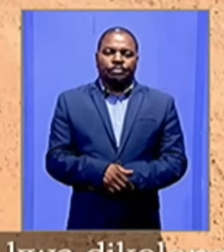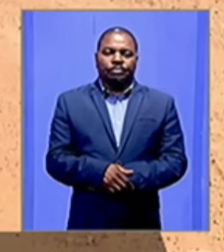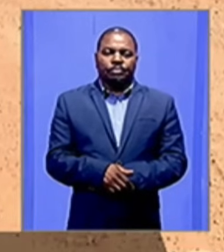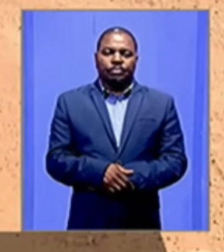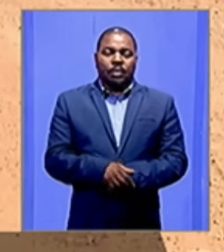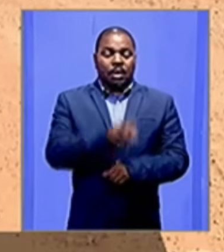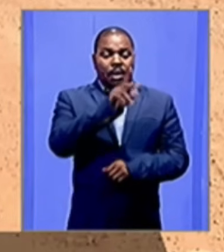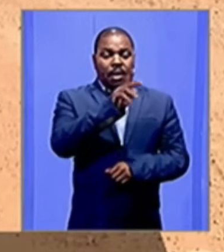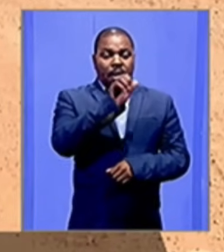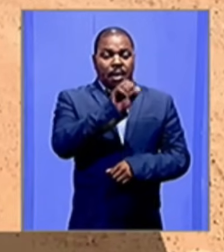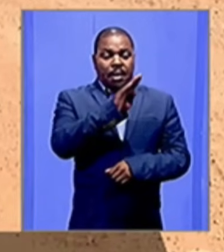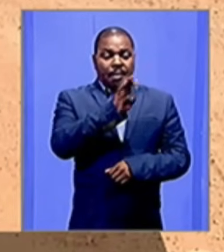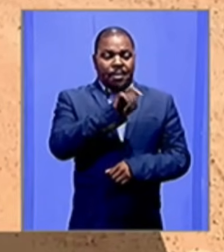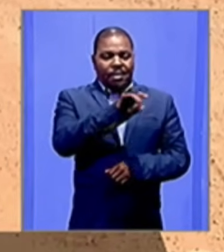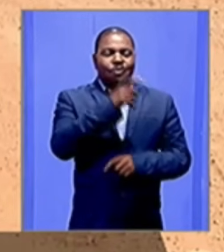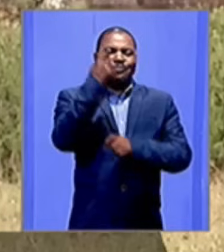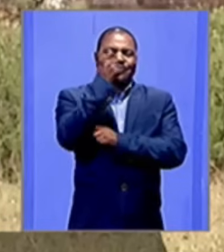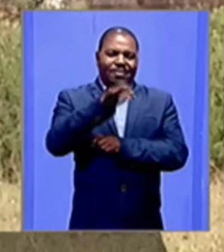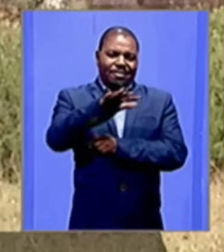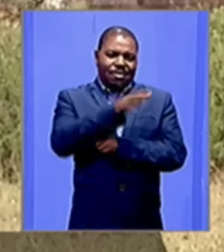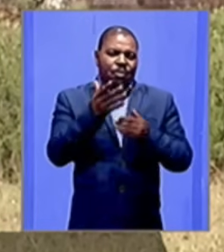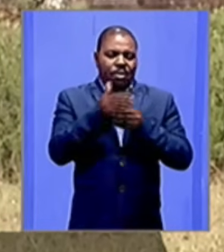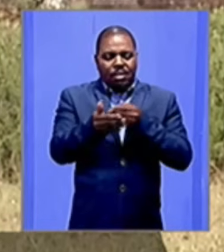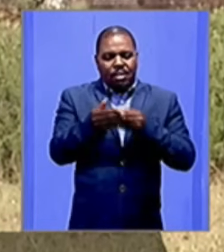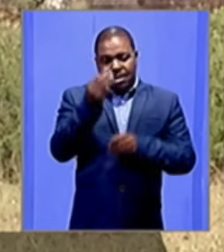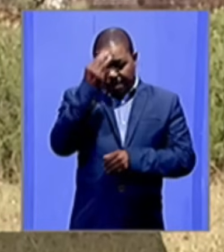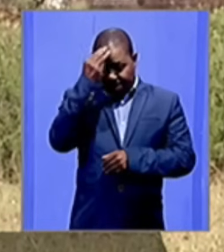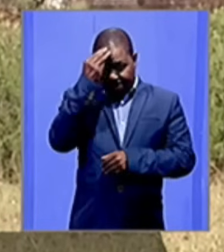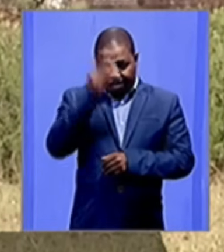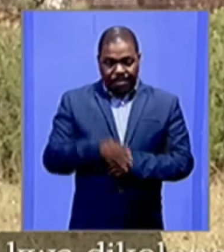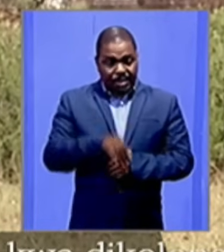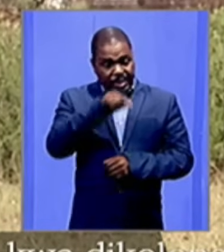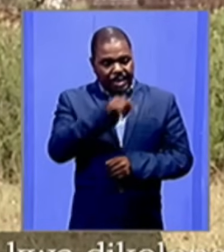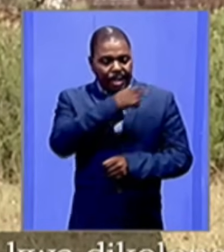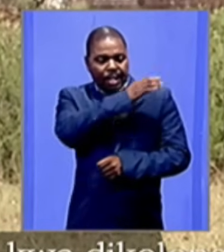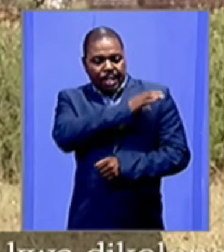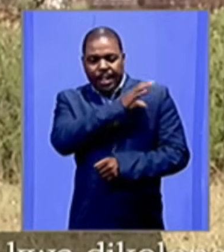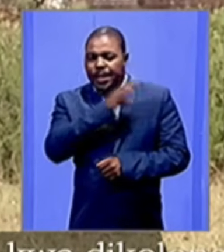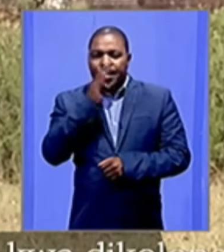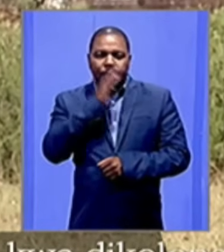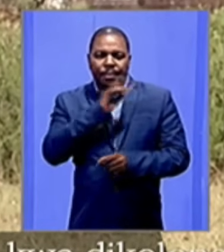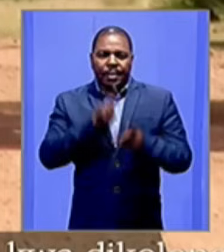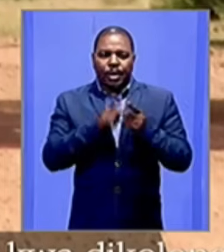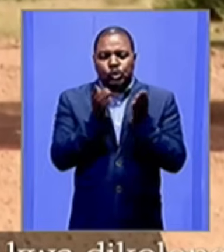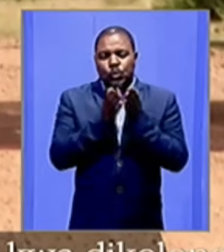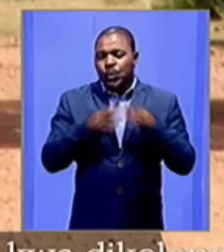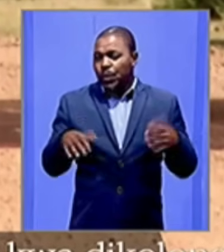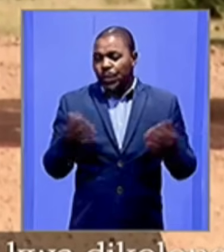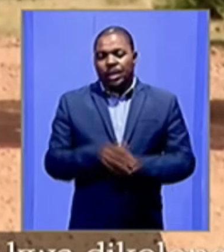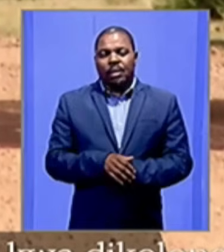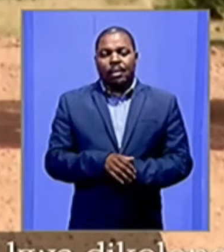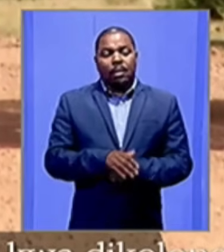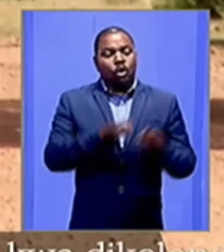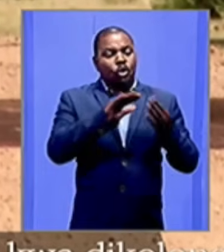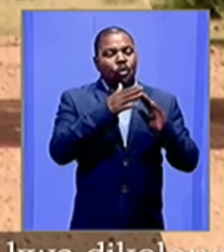Kabe ke motseselegae o gaufi le Mahikeng. Motse ono o na le tlhaelo ya tleliniki le dikolo. Baagi ba tshwanetse go ya kwa